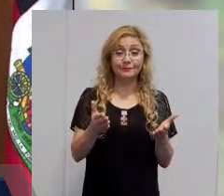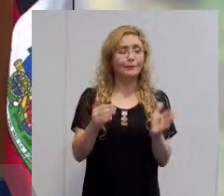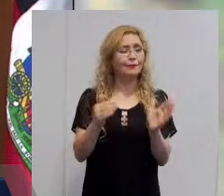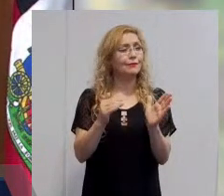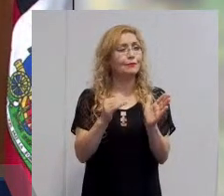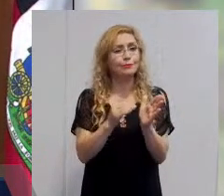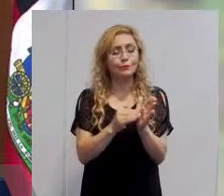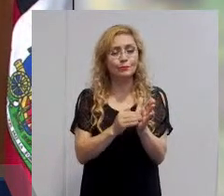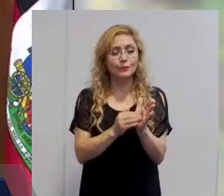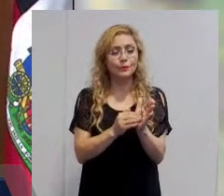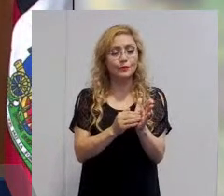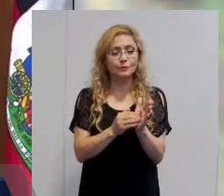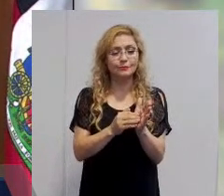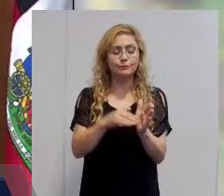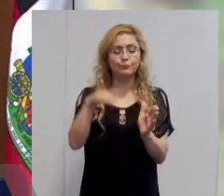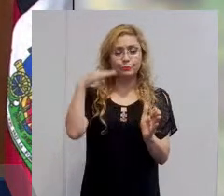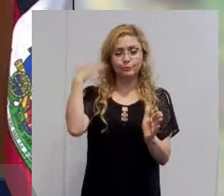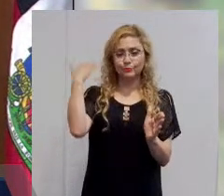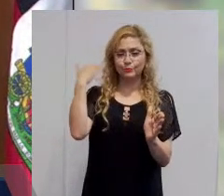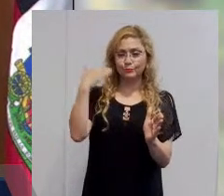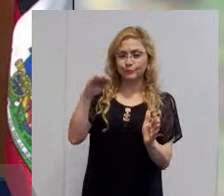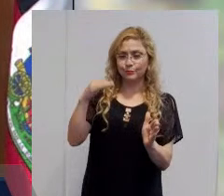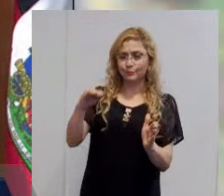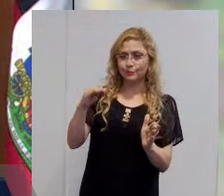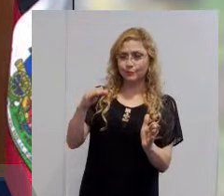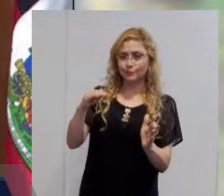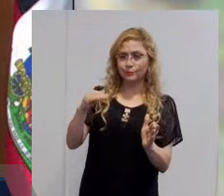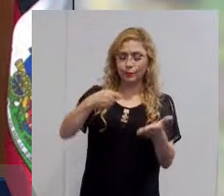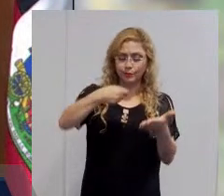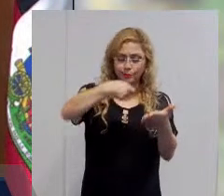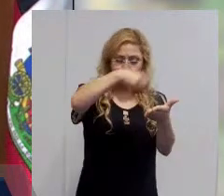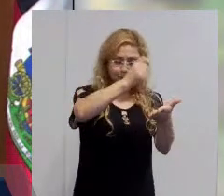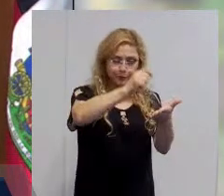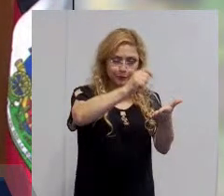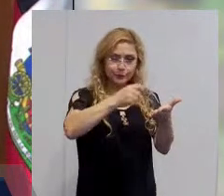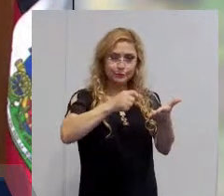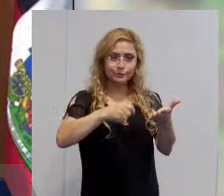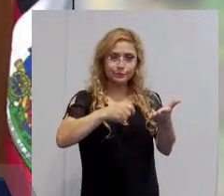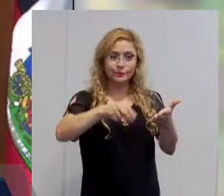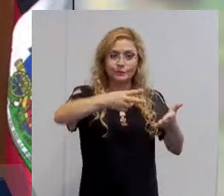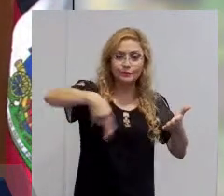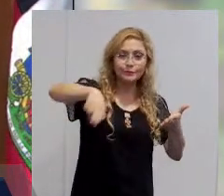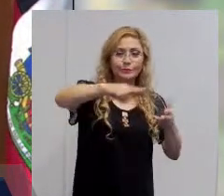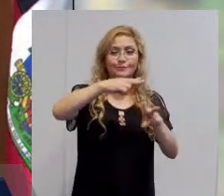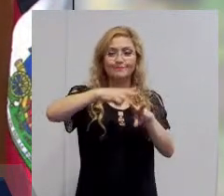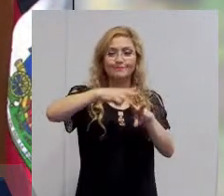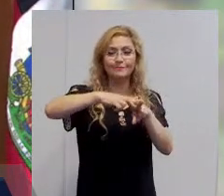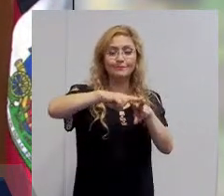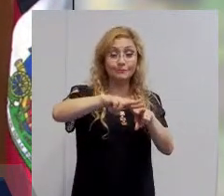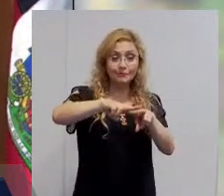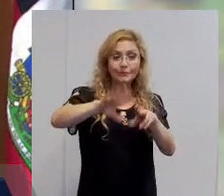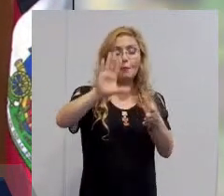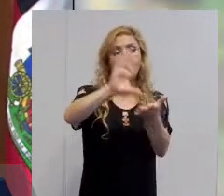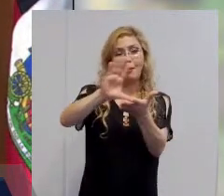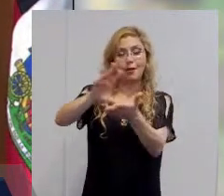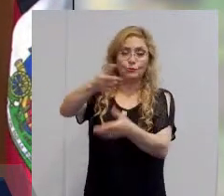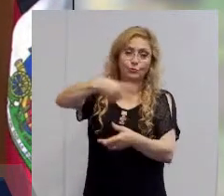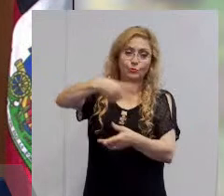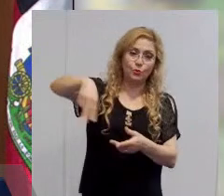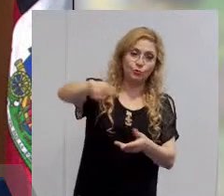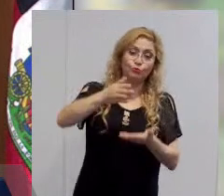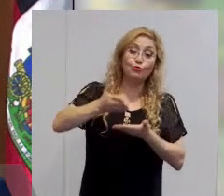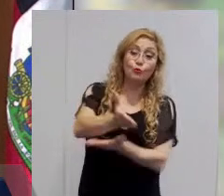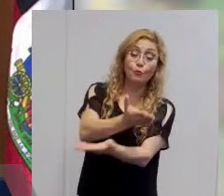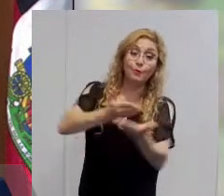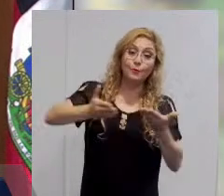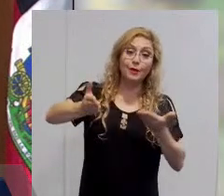This is an opportunity, or a very important moment, an opportunity to refer to what we have done